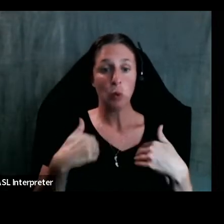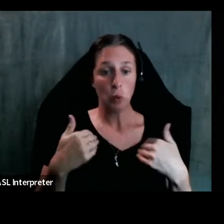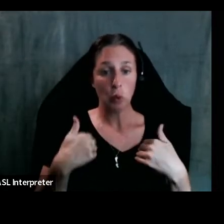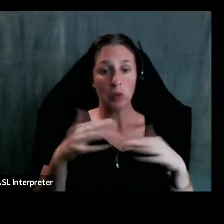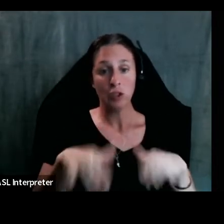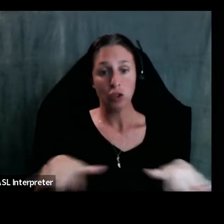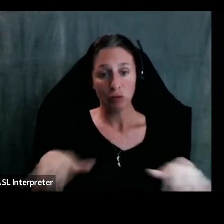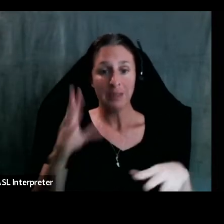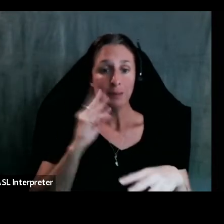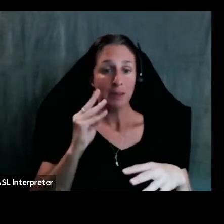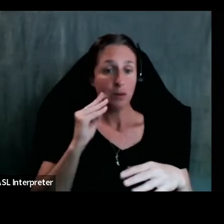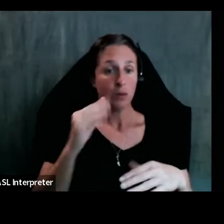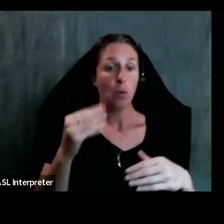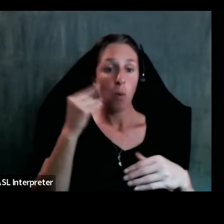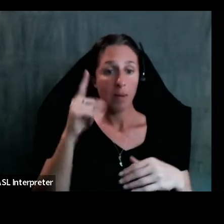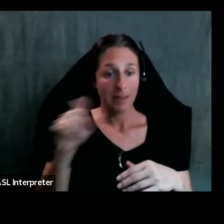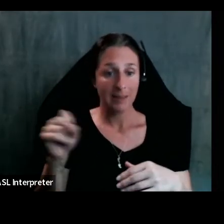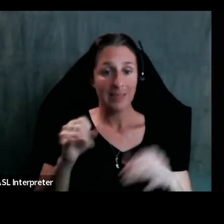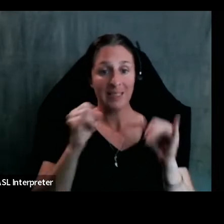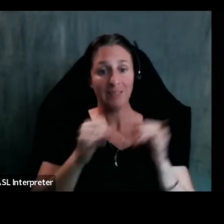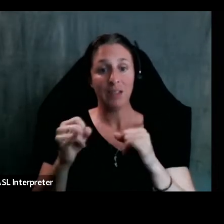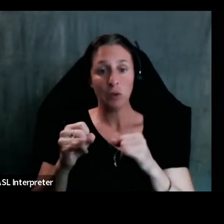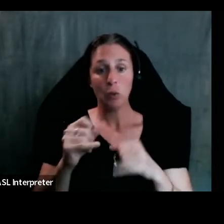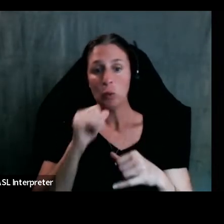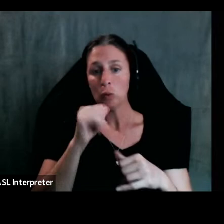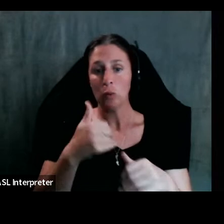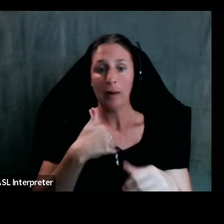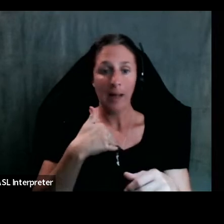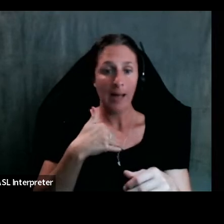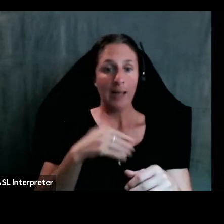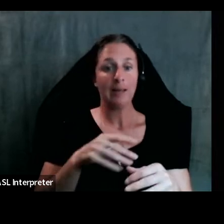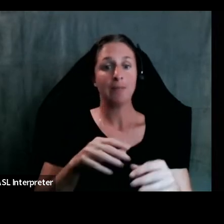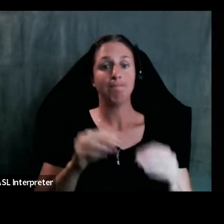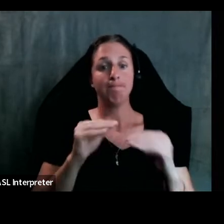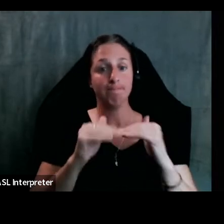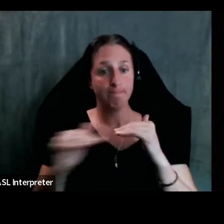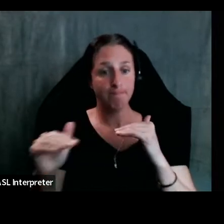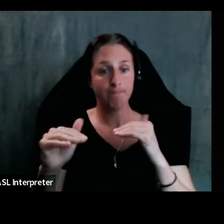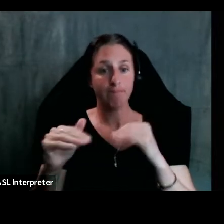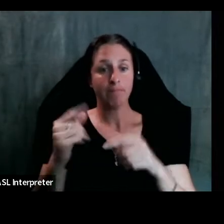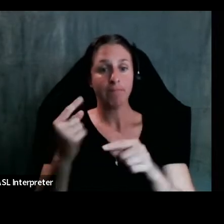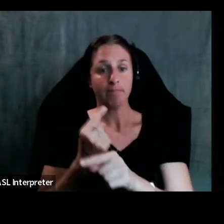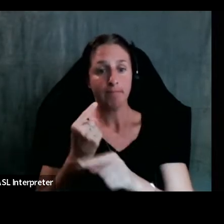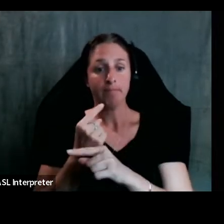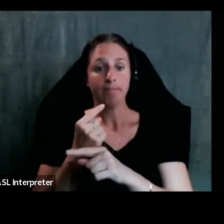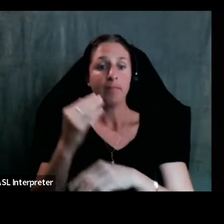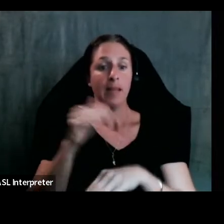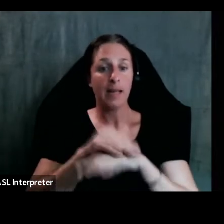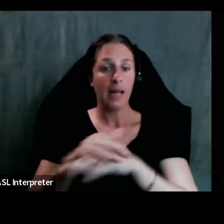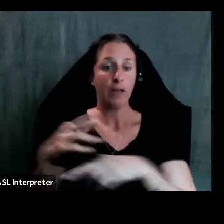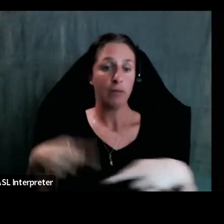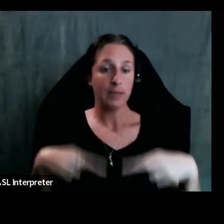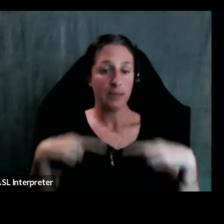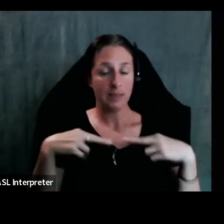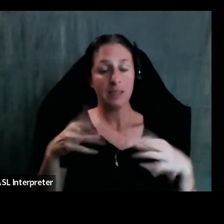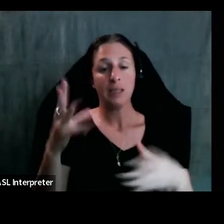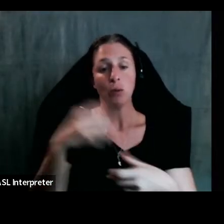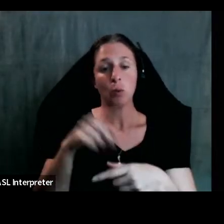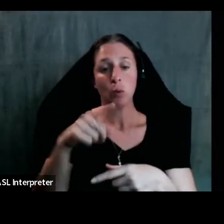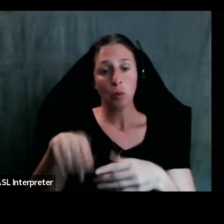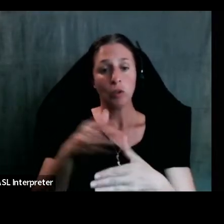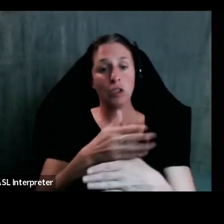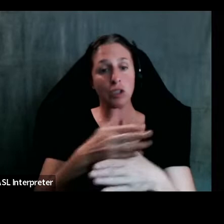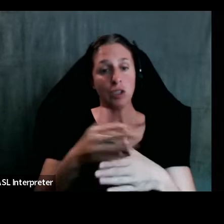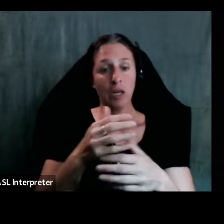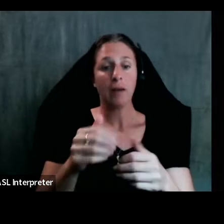homelessness are individuals who lack a fixed, regular, and adequate nighttime residence, including those sharing the housing of